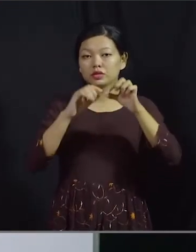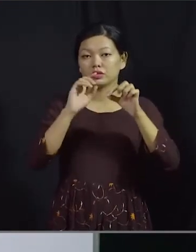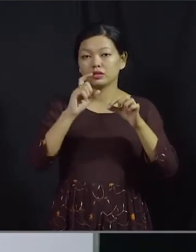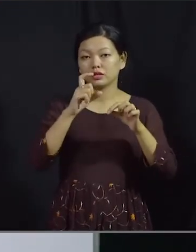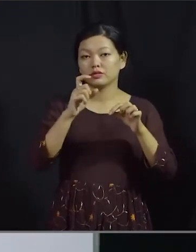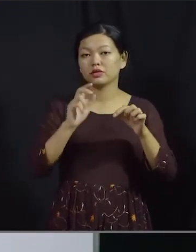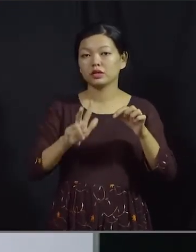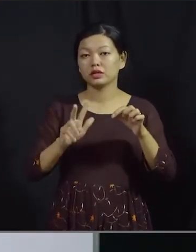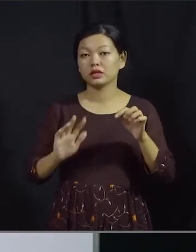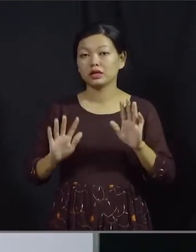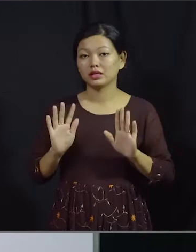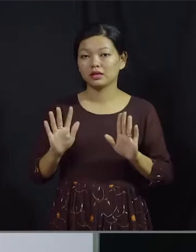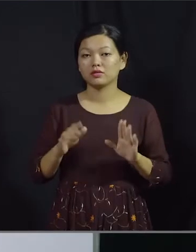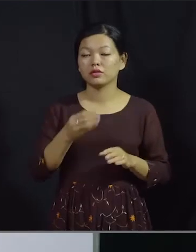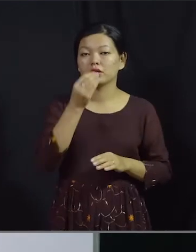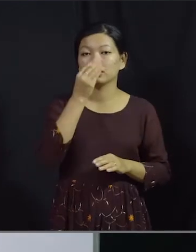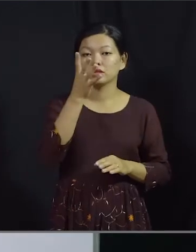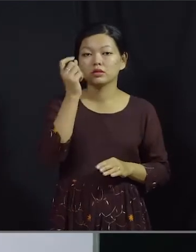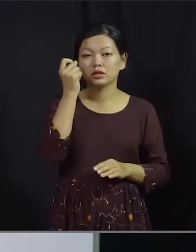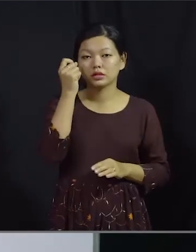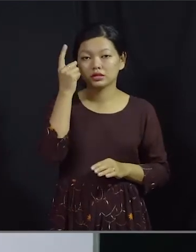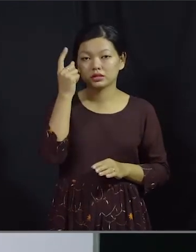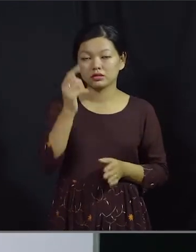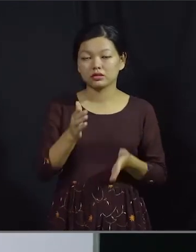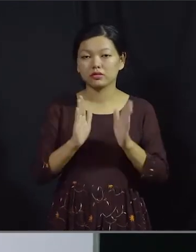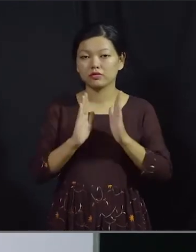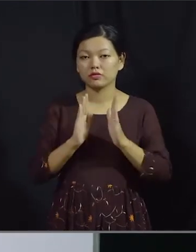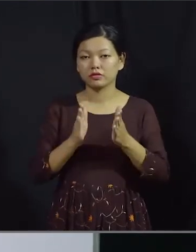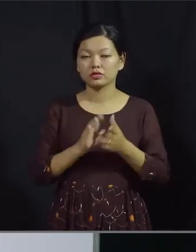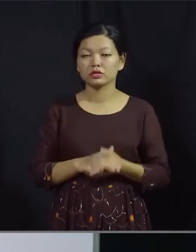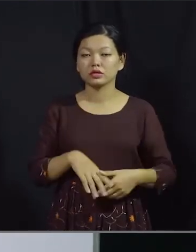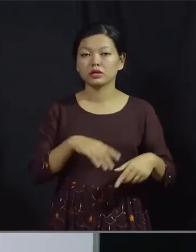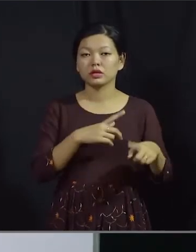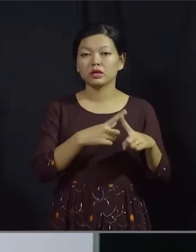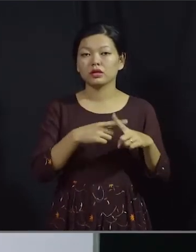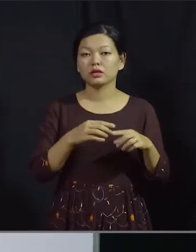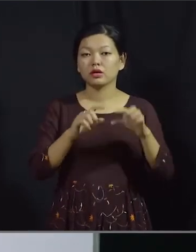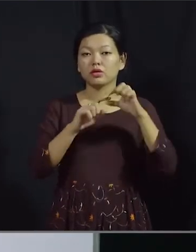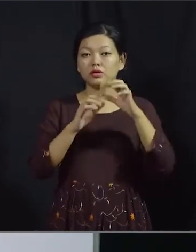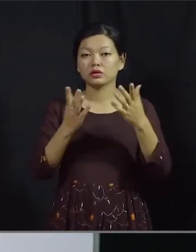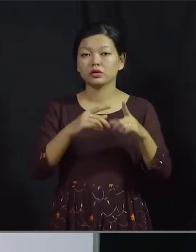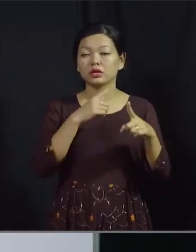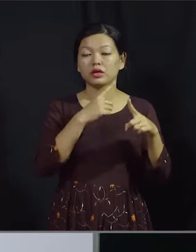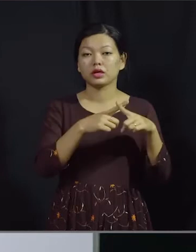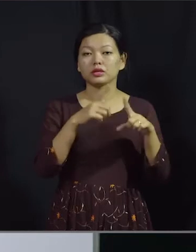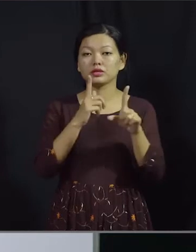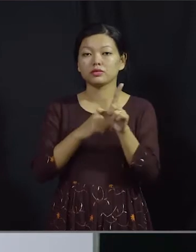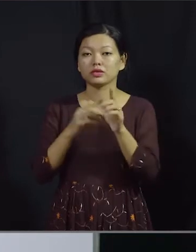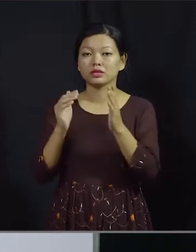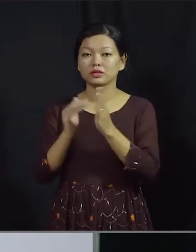read out the question. X, Y and Z, who are presently sharing profits and losses in the ratio of